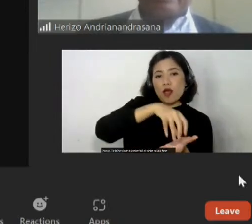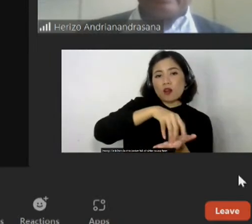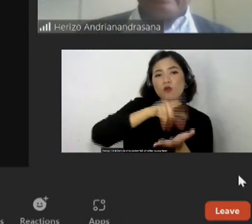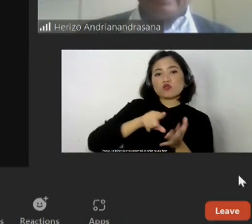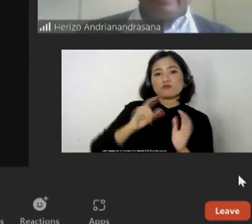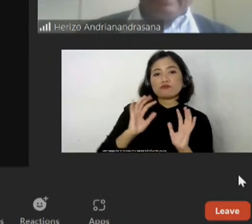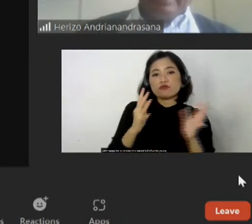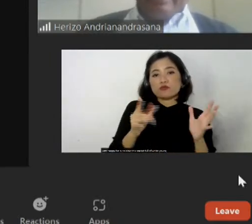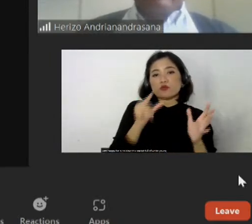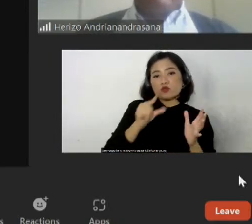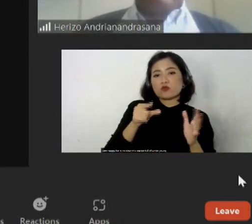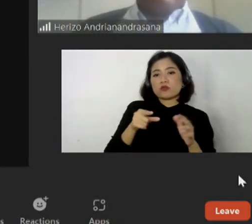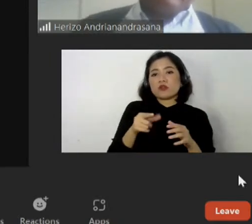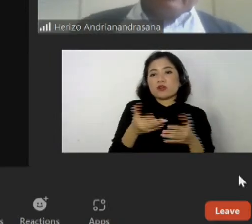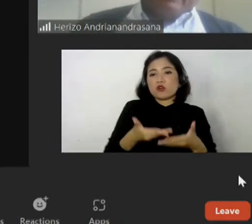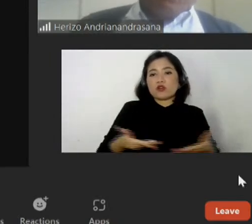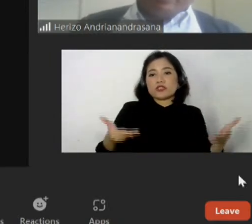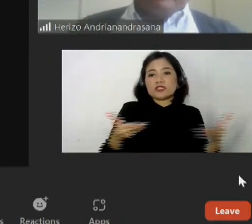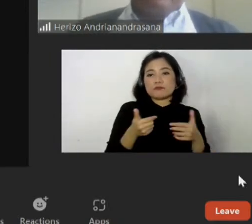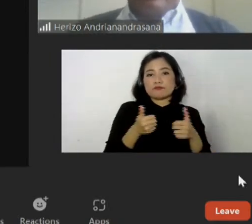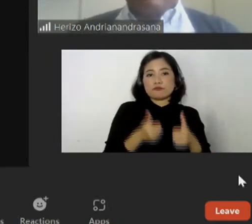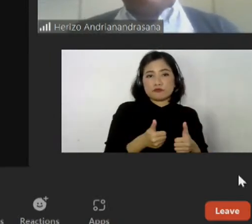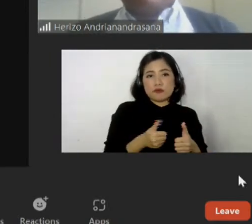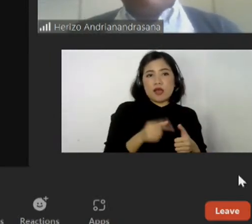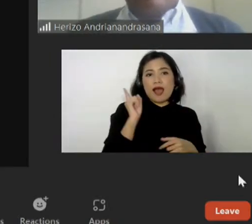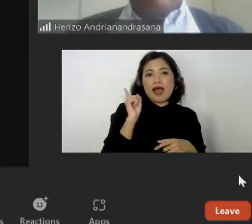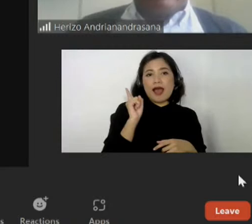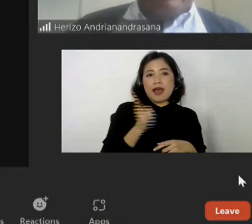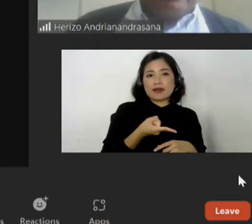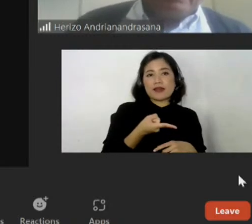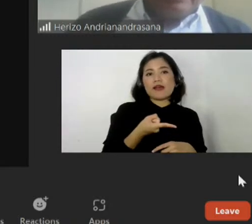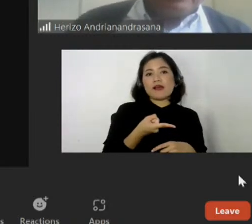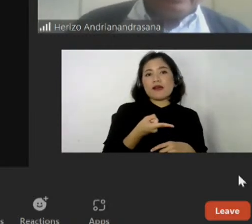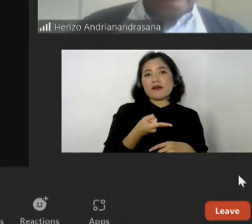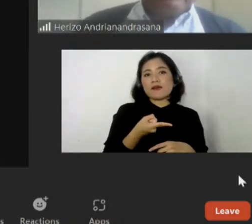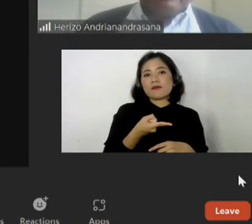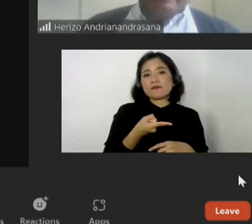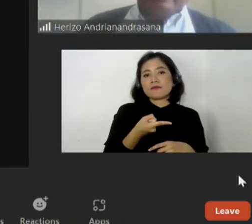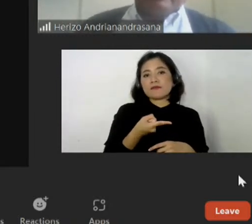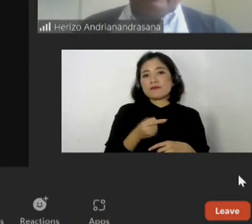condition. And one of the